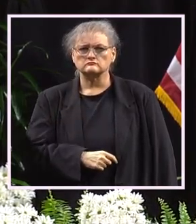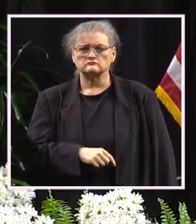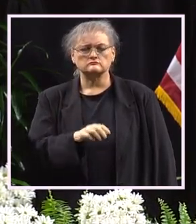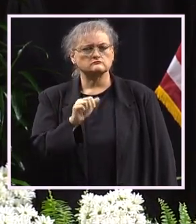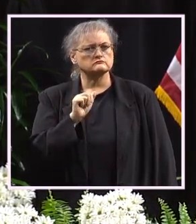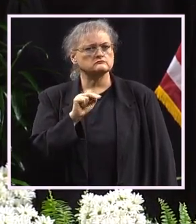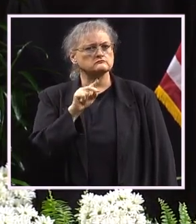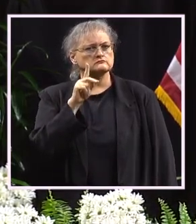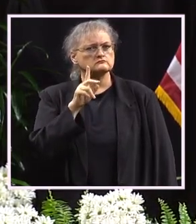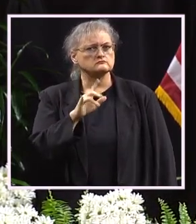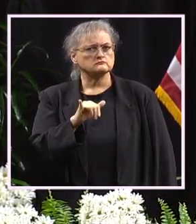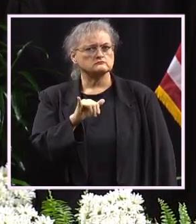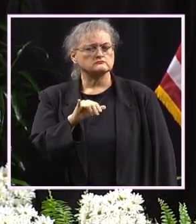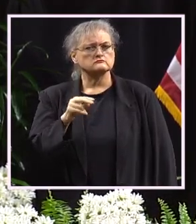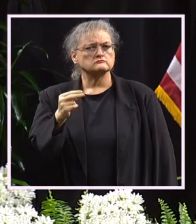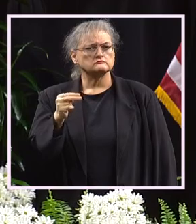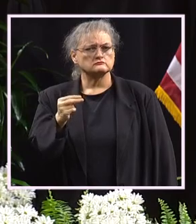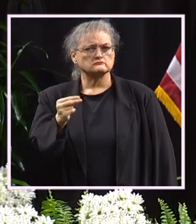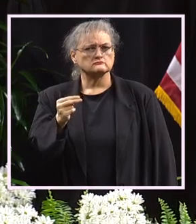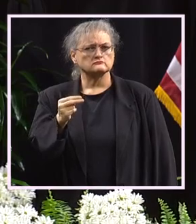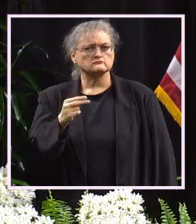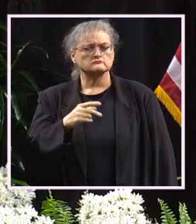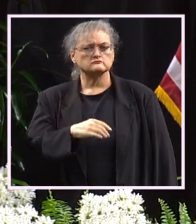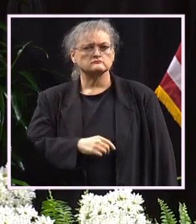Andy Danny Hazelhoff.